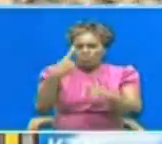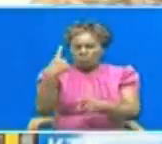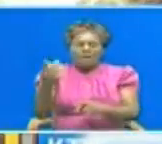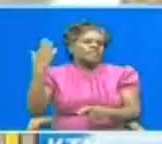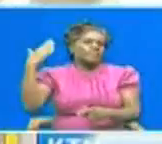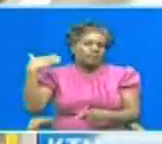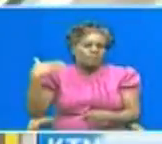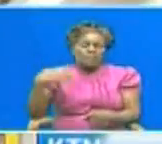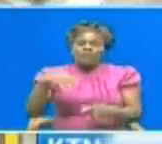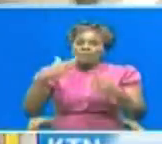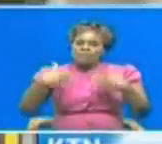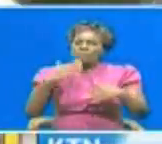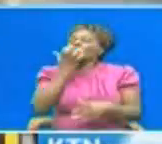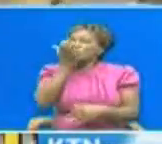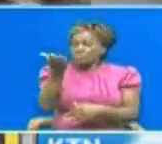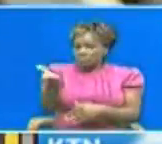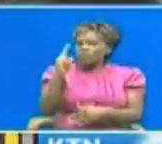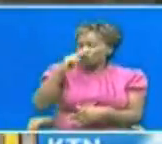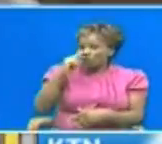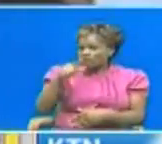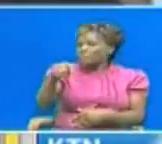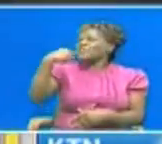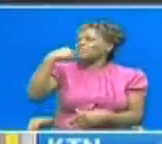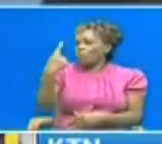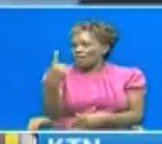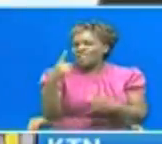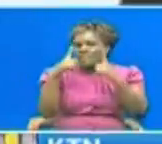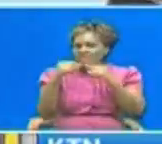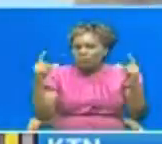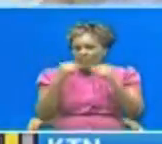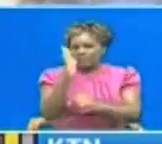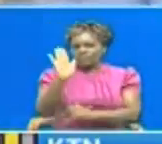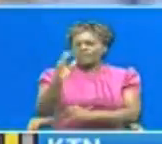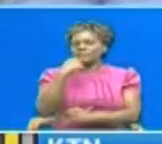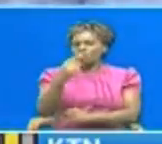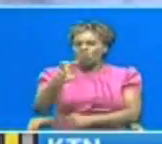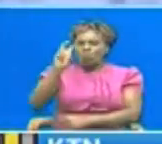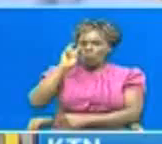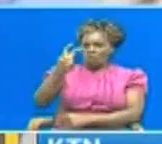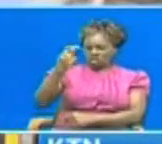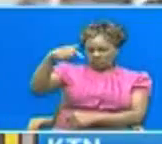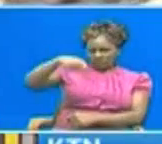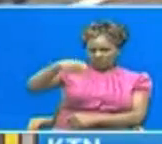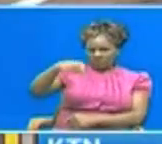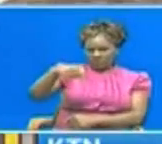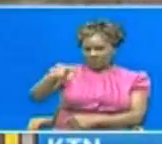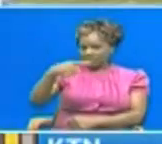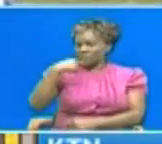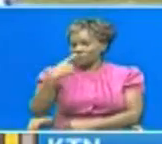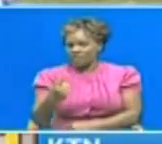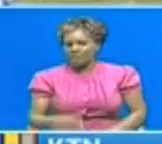was. For those who dismiss him as a joker, Nderito has one thing to say to them. Watch this space, he